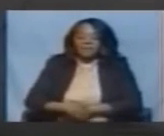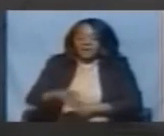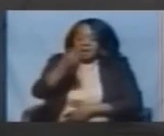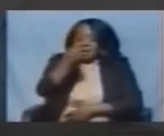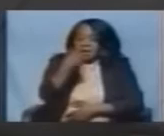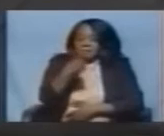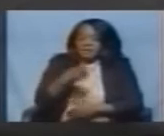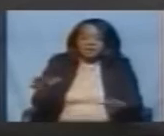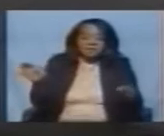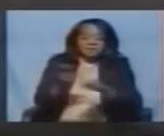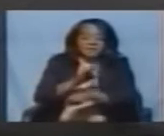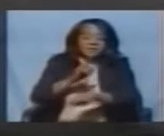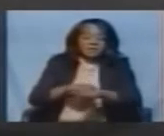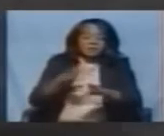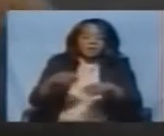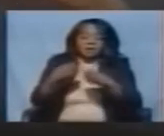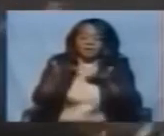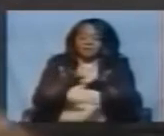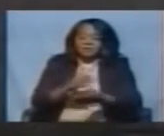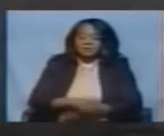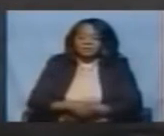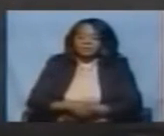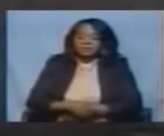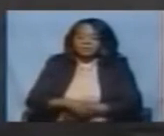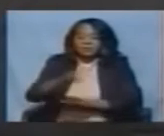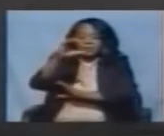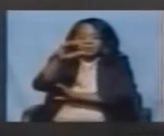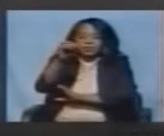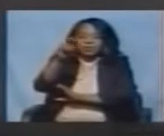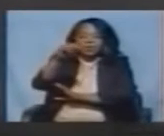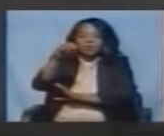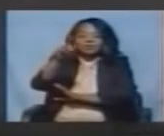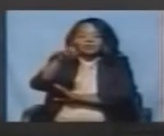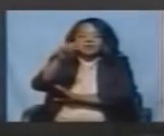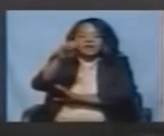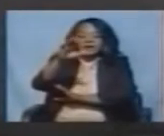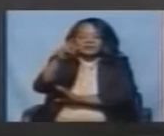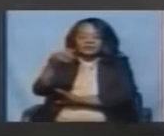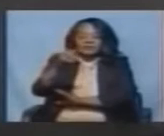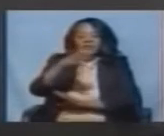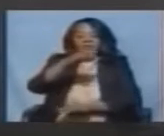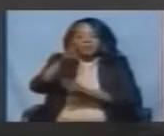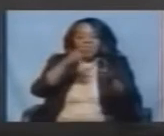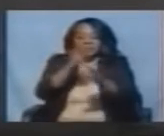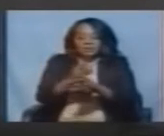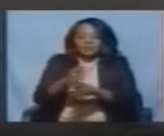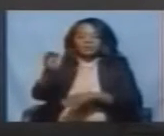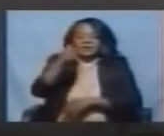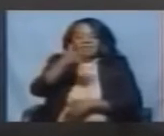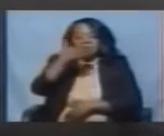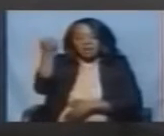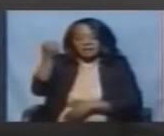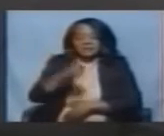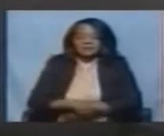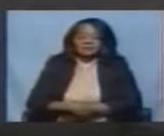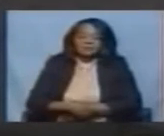given sufficient time to contract with the world to get the best price. So you can't go and negotiate that price. See, but what